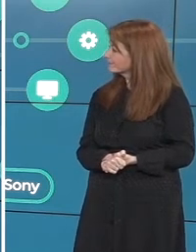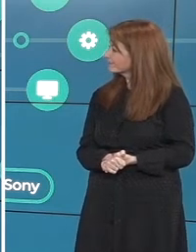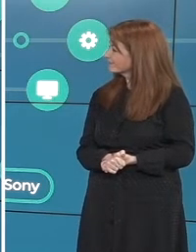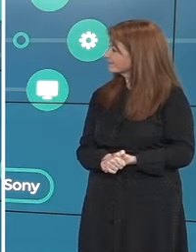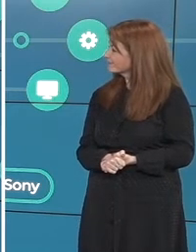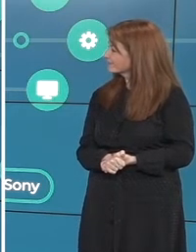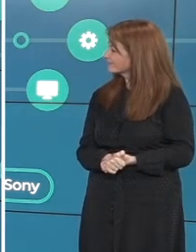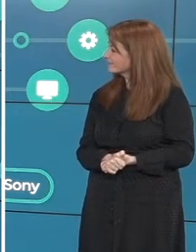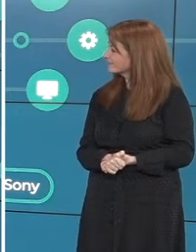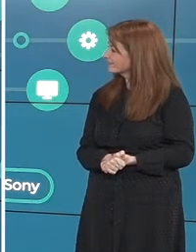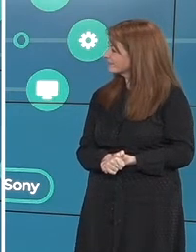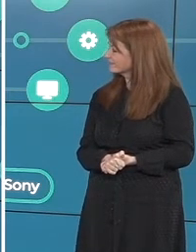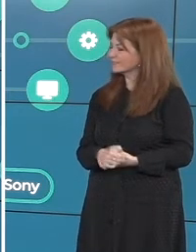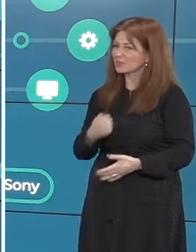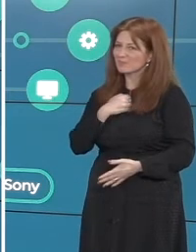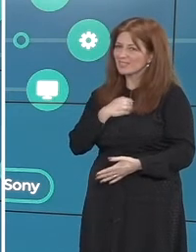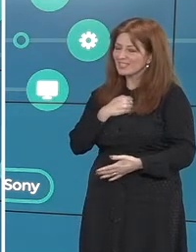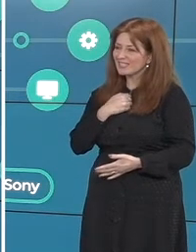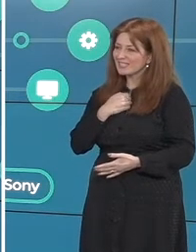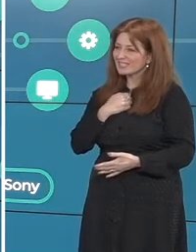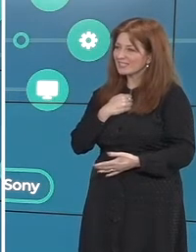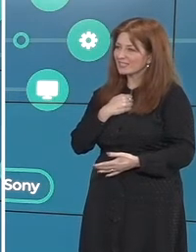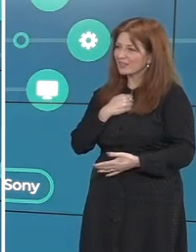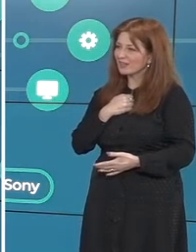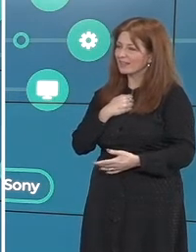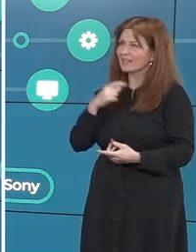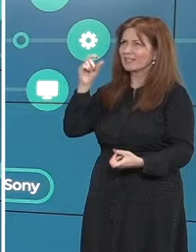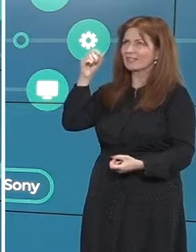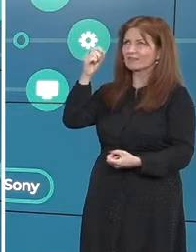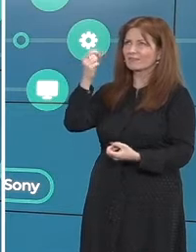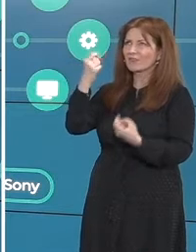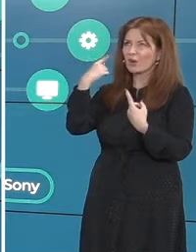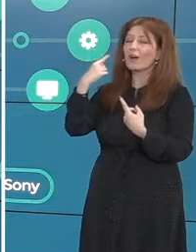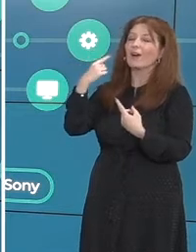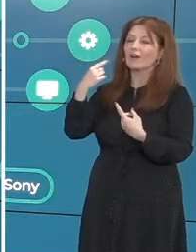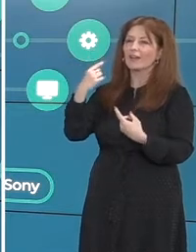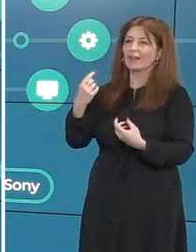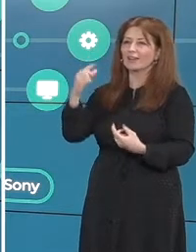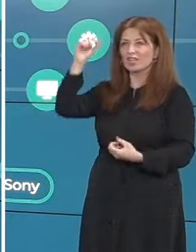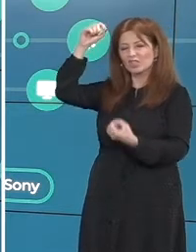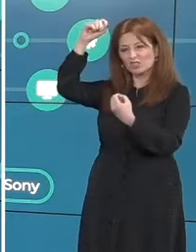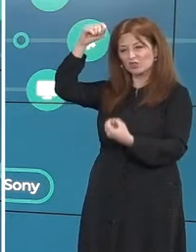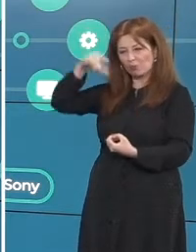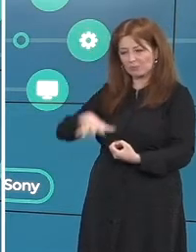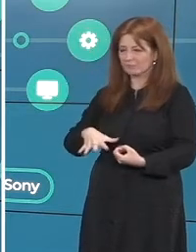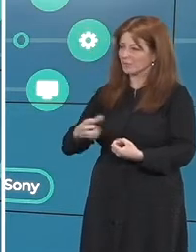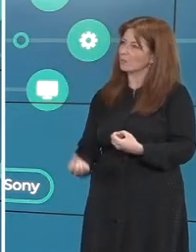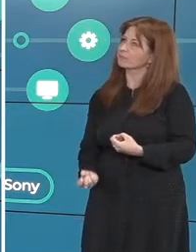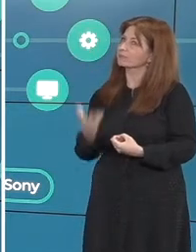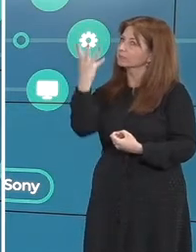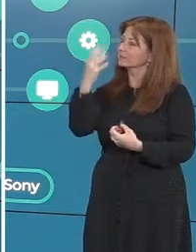I'm sorry, jet lag is just hitting. What was the question? Top down. Top down Top or down, bottom up. But you know, motivation Yes. seems to be running a nice